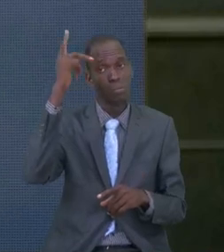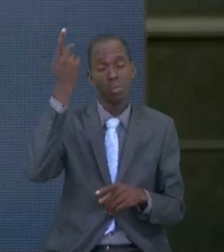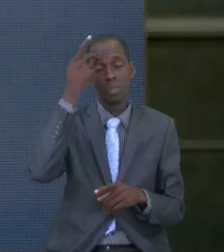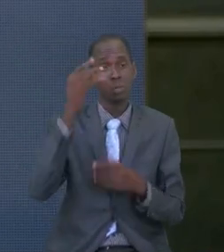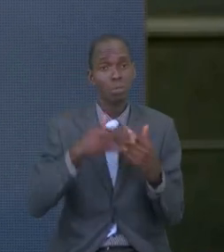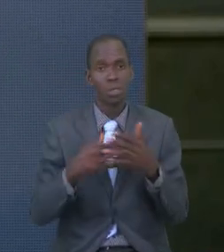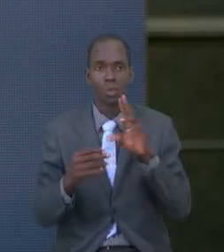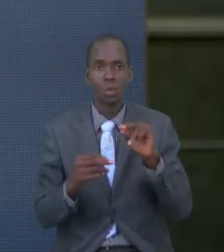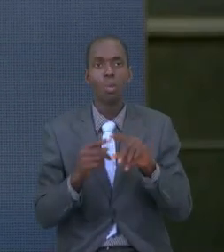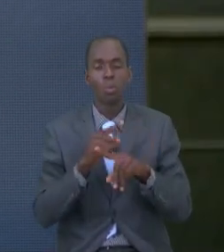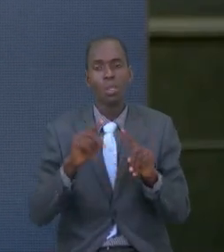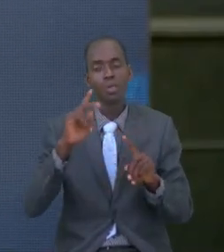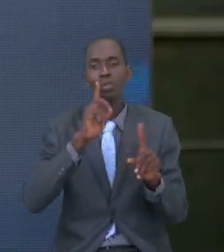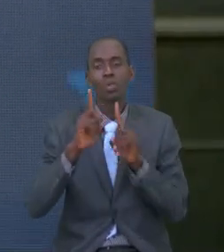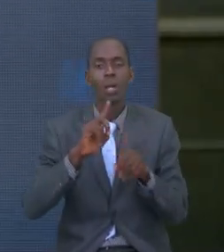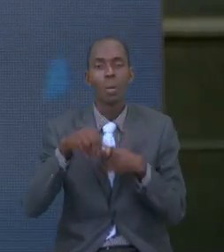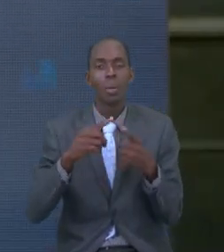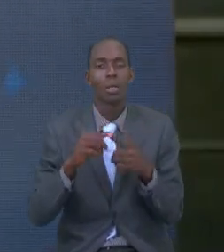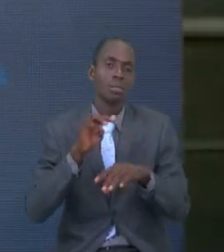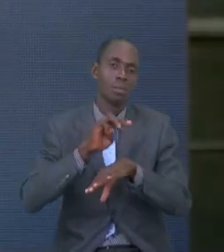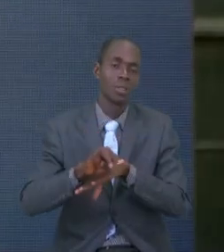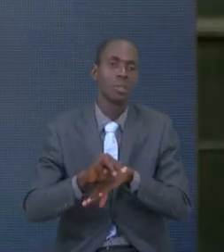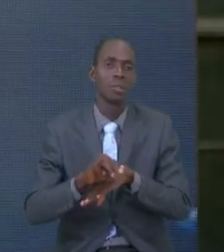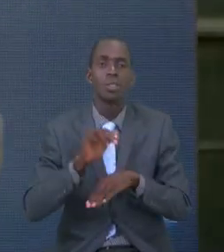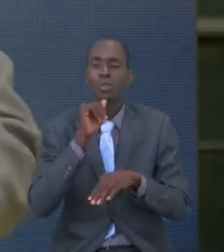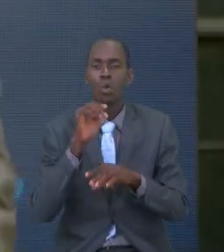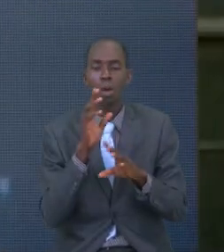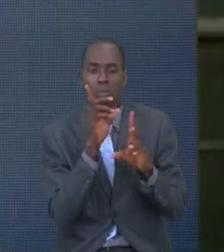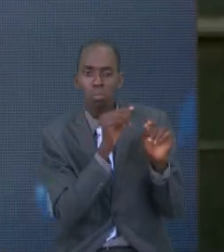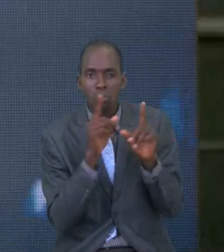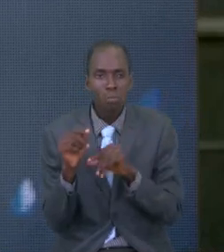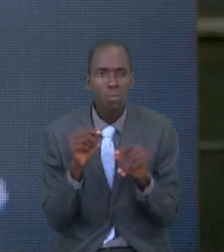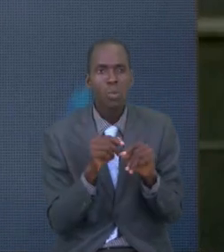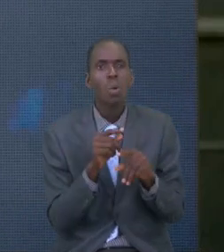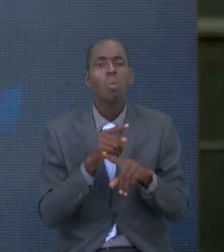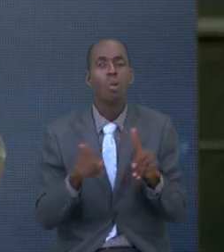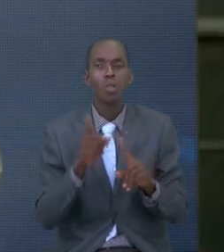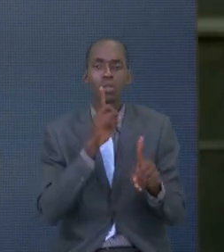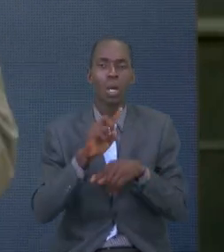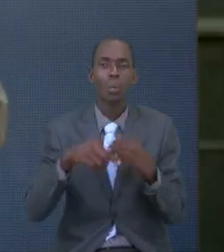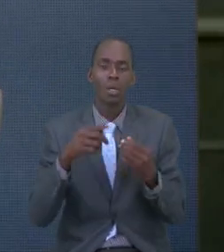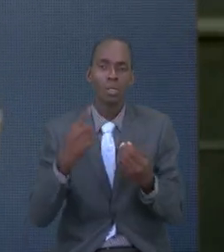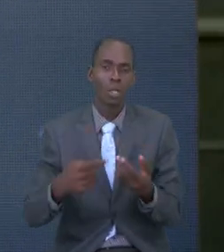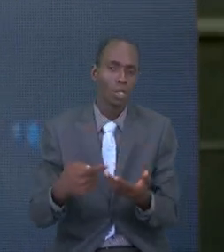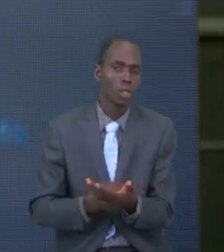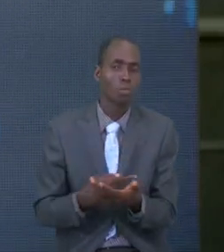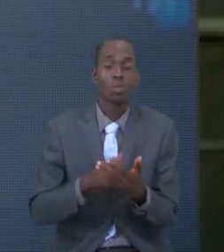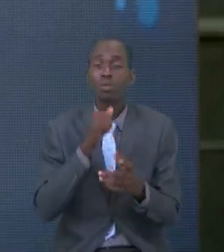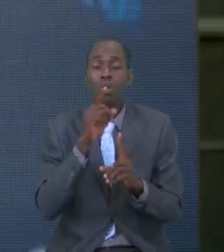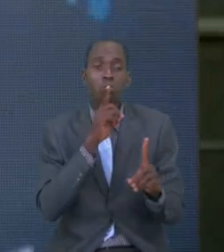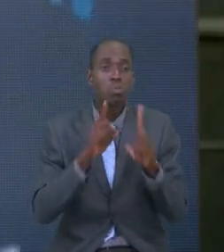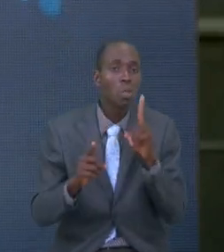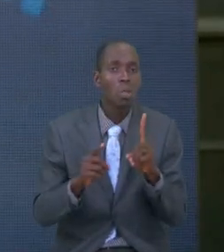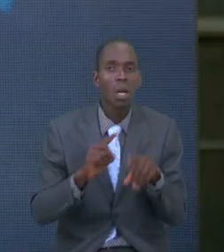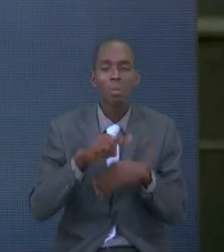And talked, they didn't talk gossip, they talked gospel. and talked. They didn't talk